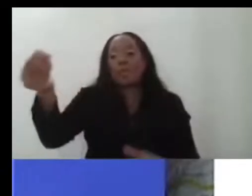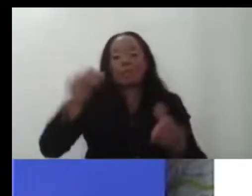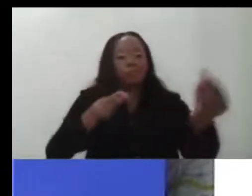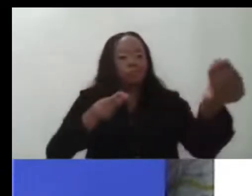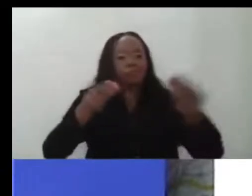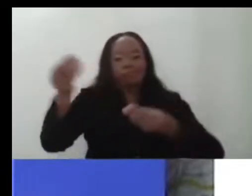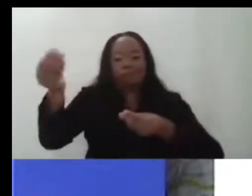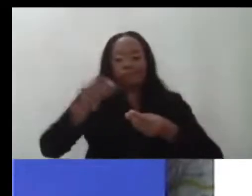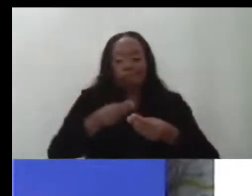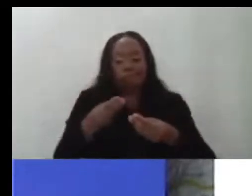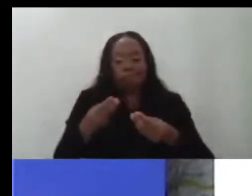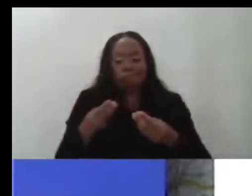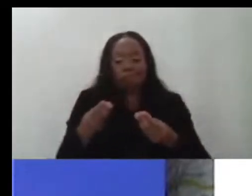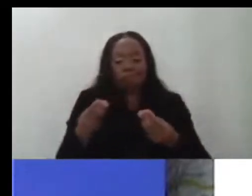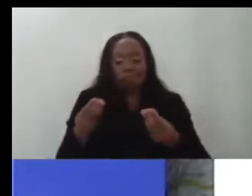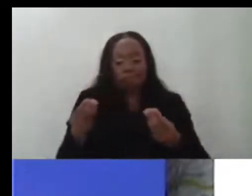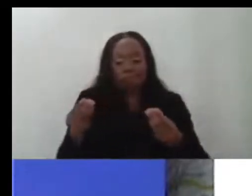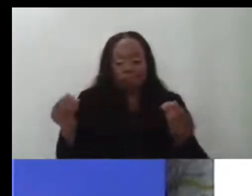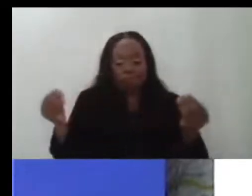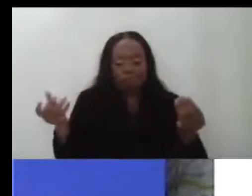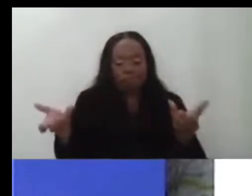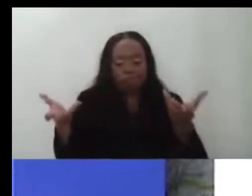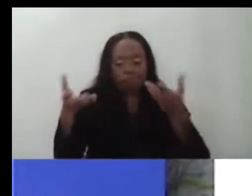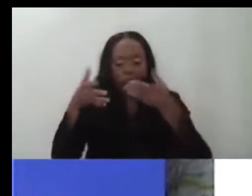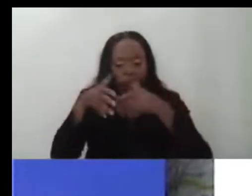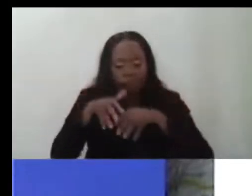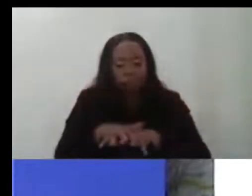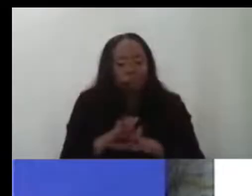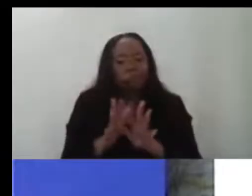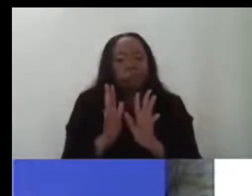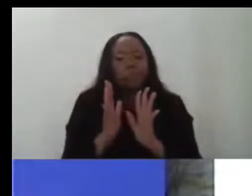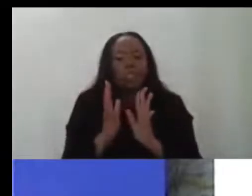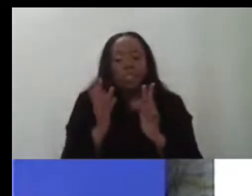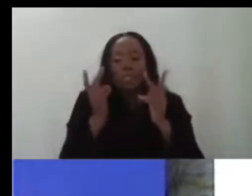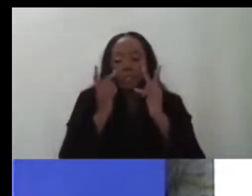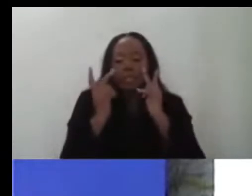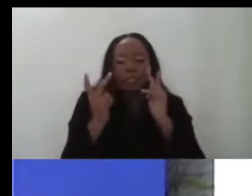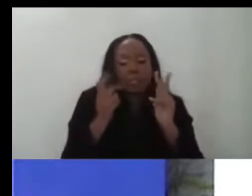to have a feel of the spatial